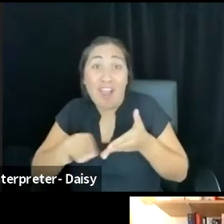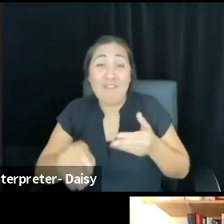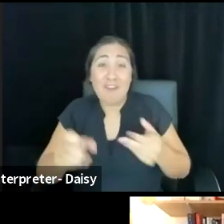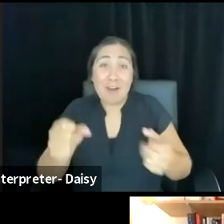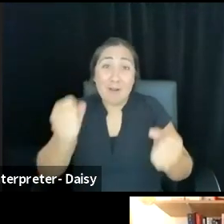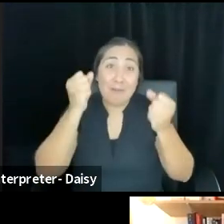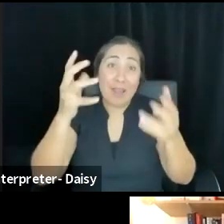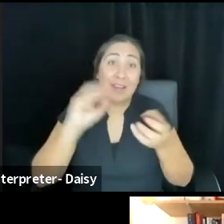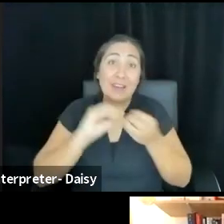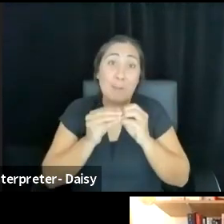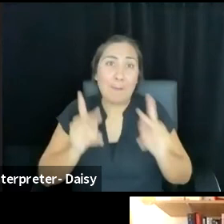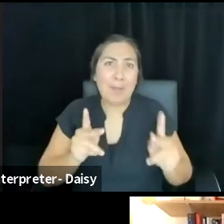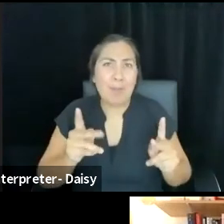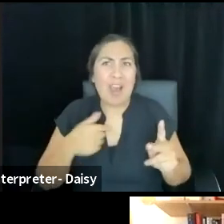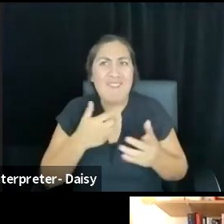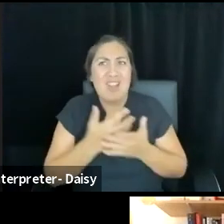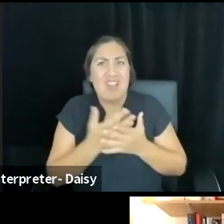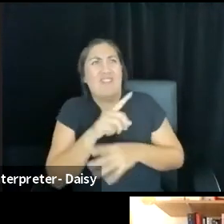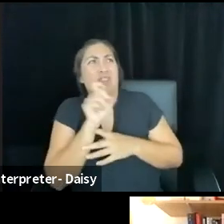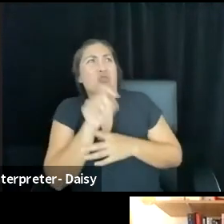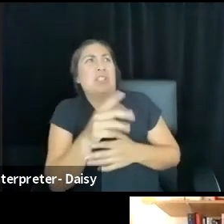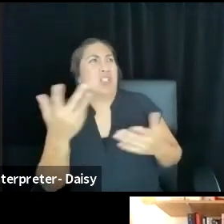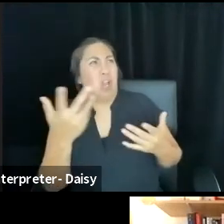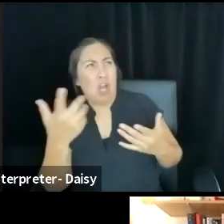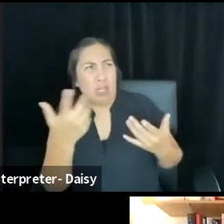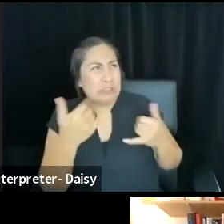on payroll and to what degree.